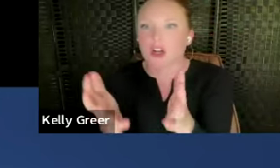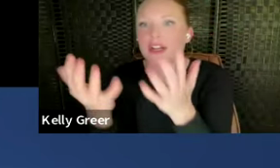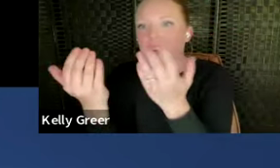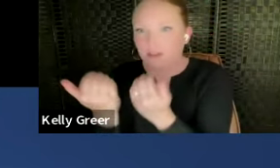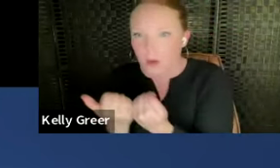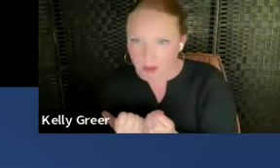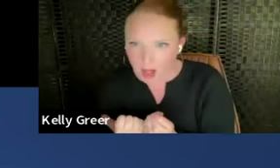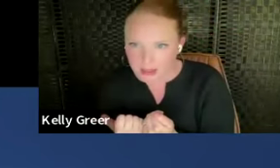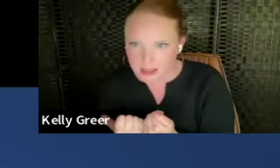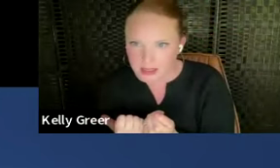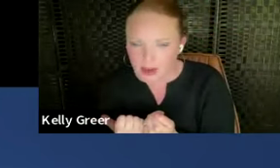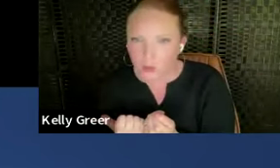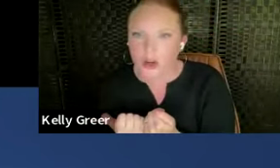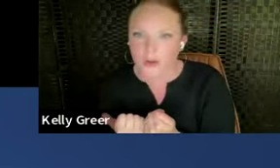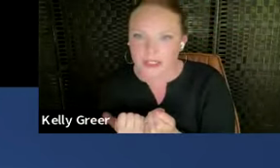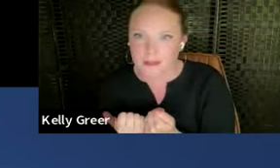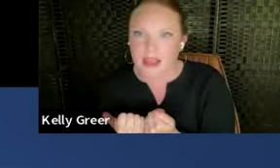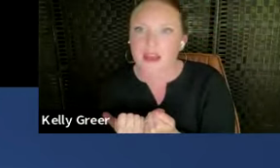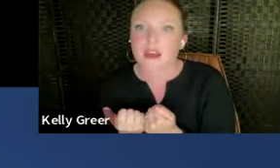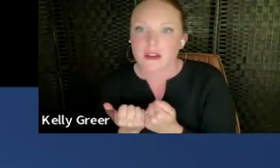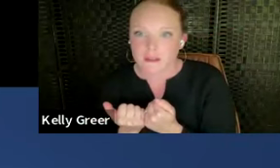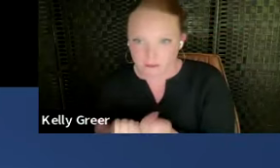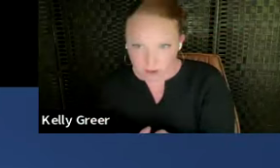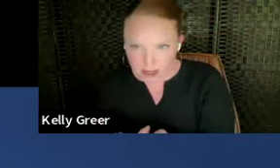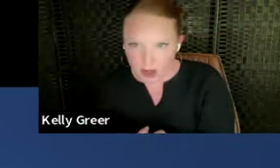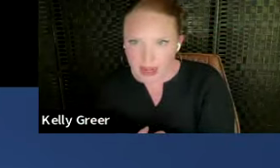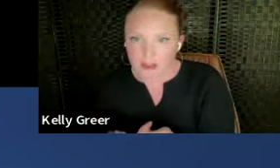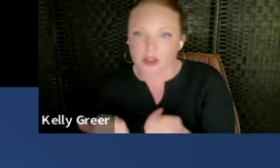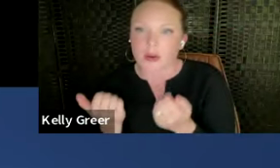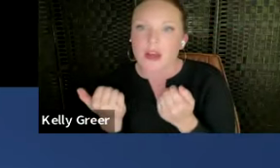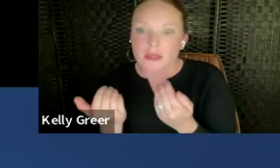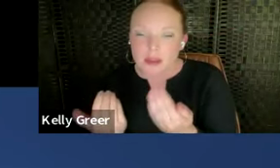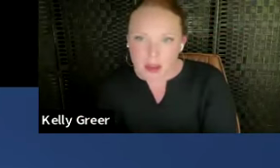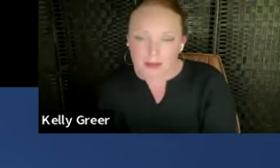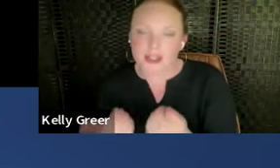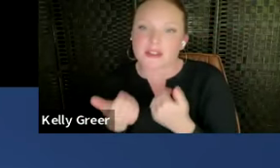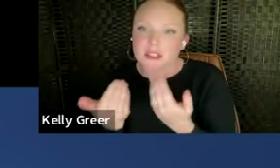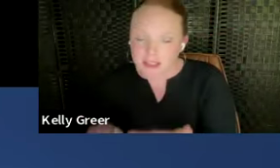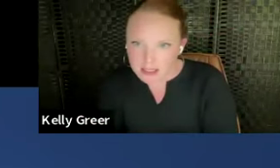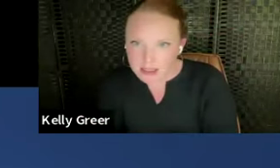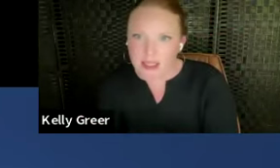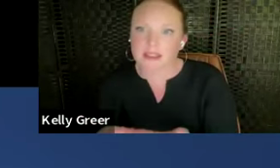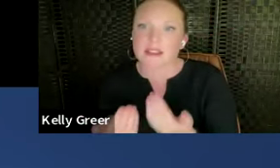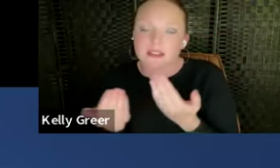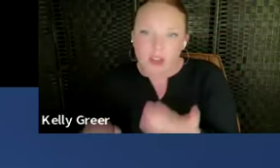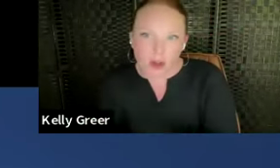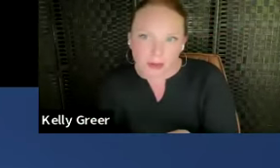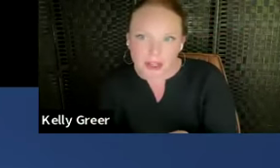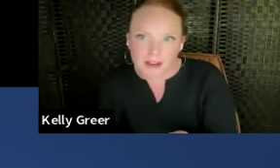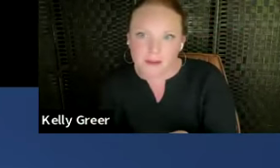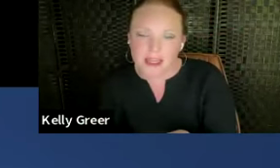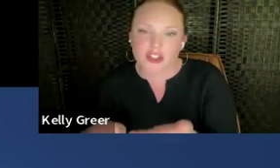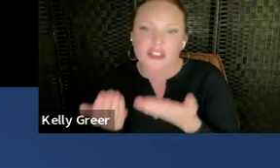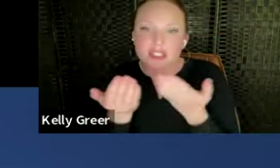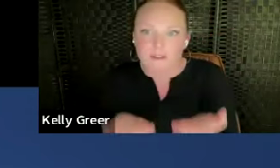the results are going to inform policies that we're going to make from here on out. So the numbers, the statistics, this is